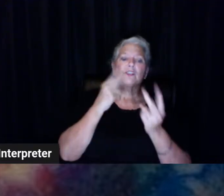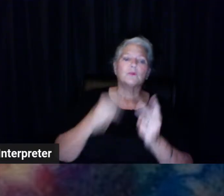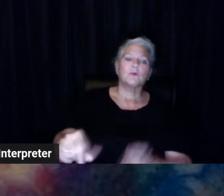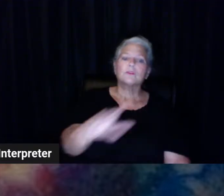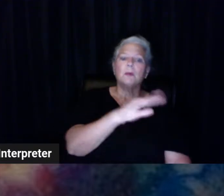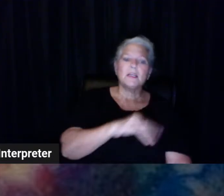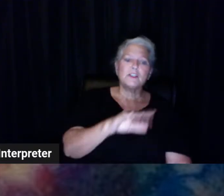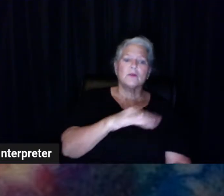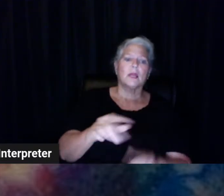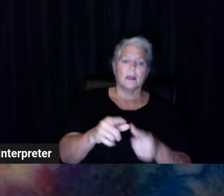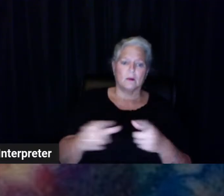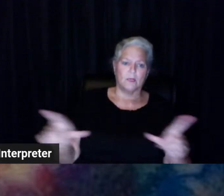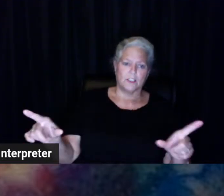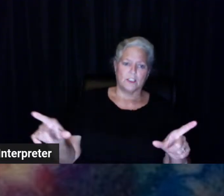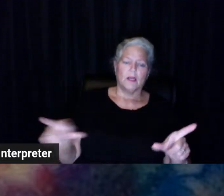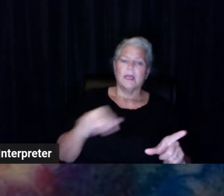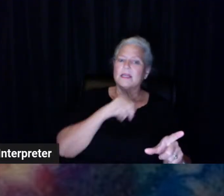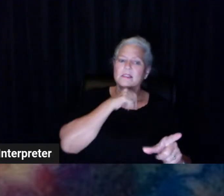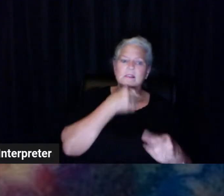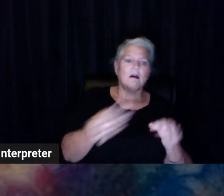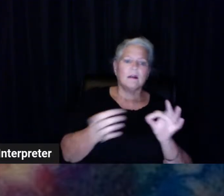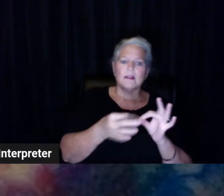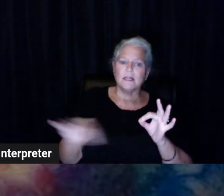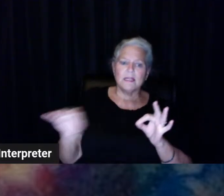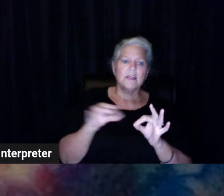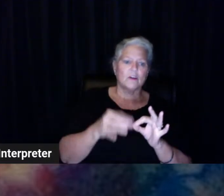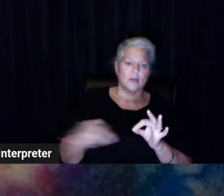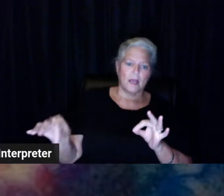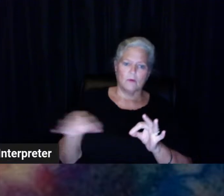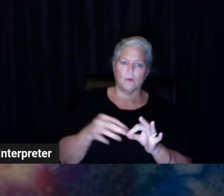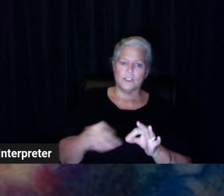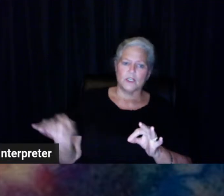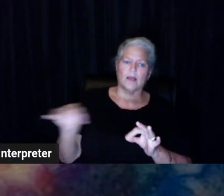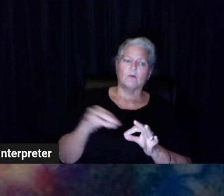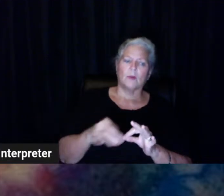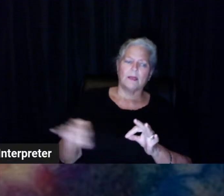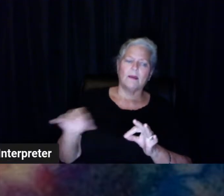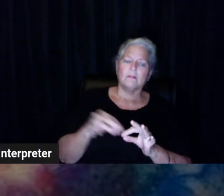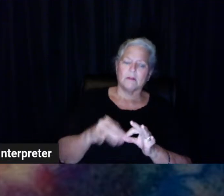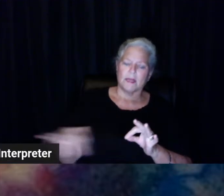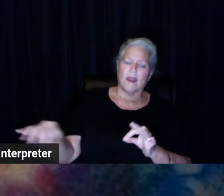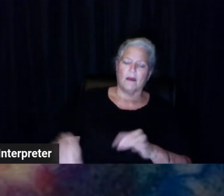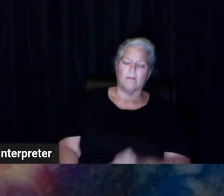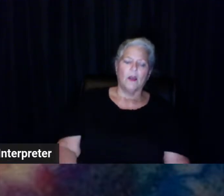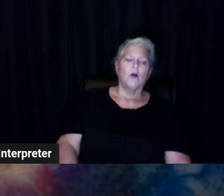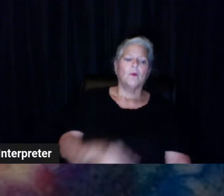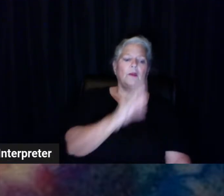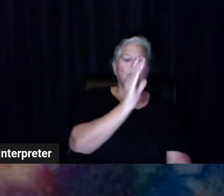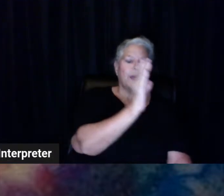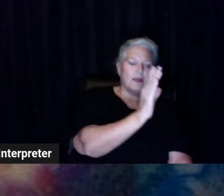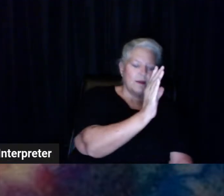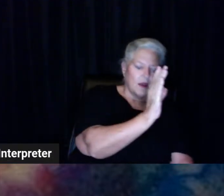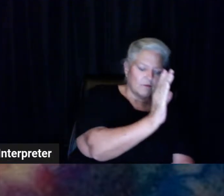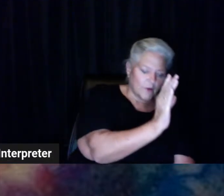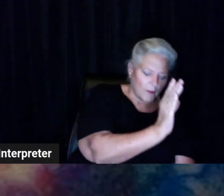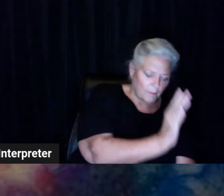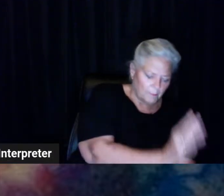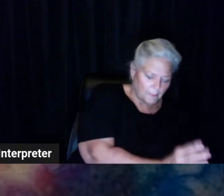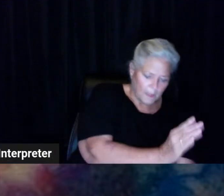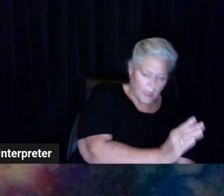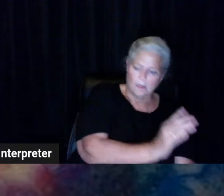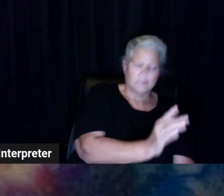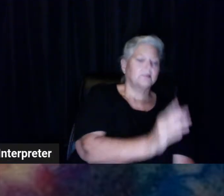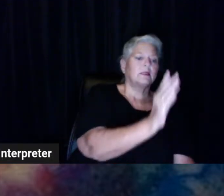a visual spatial language. It's not a linear language like we hearing have. We read